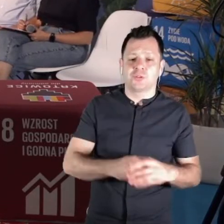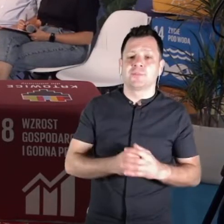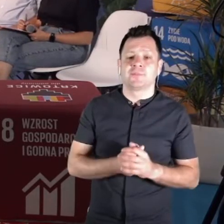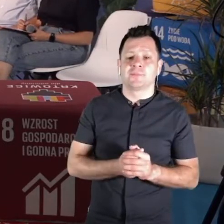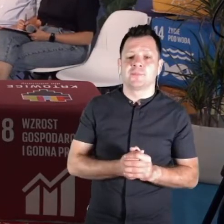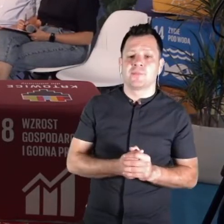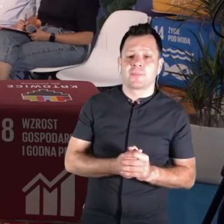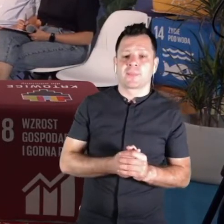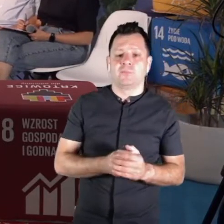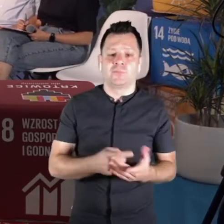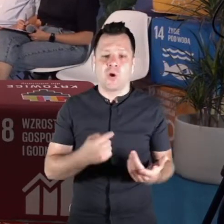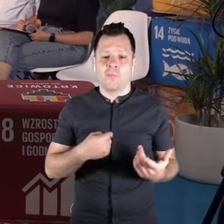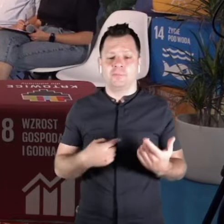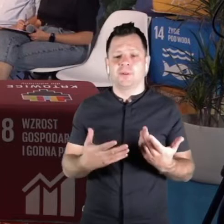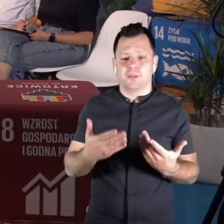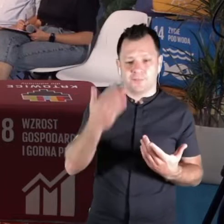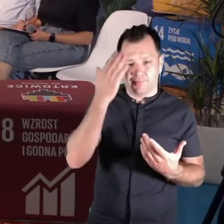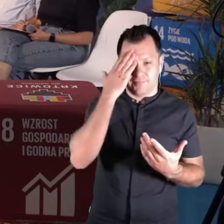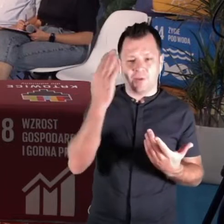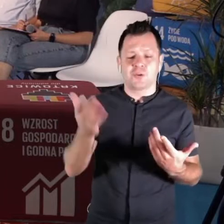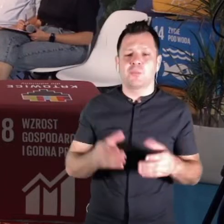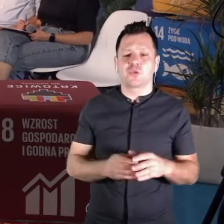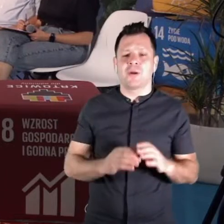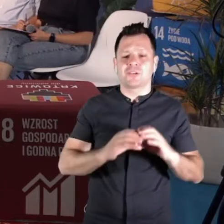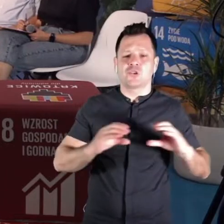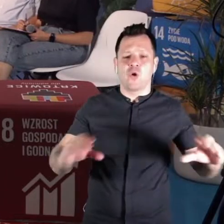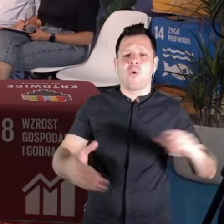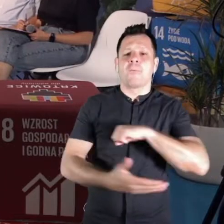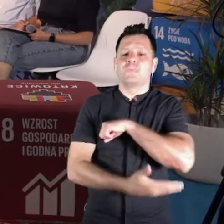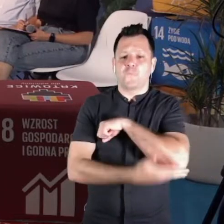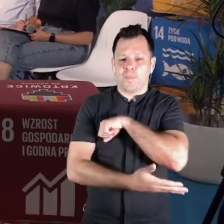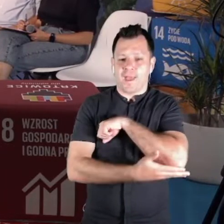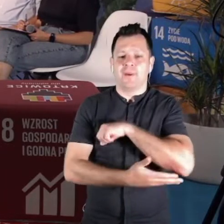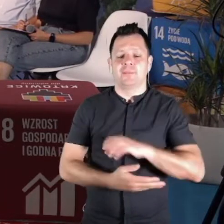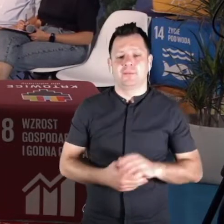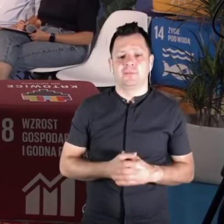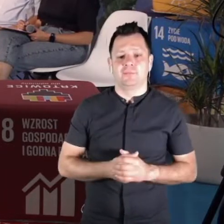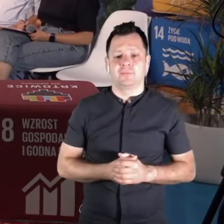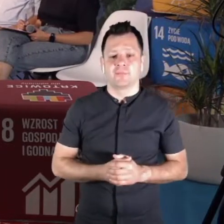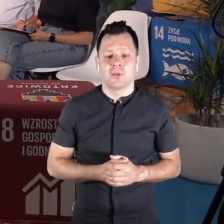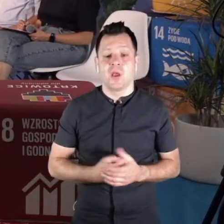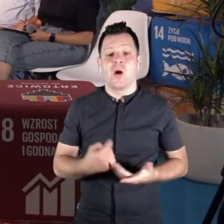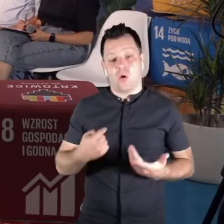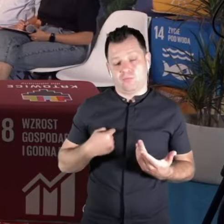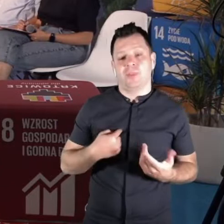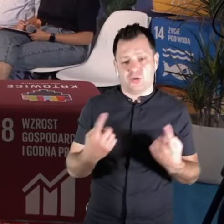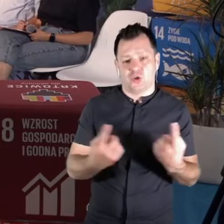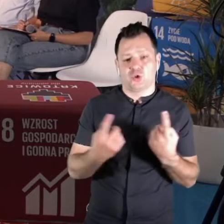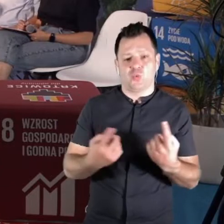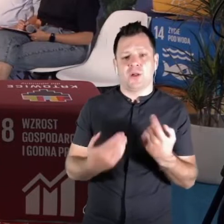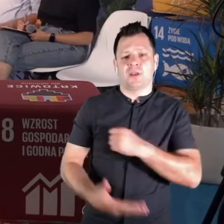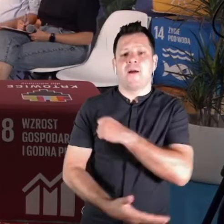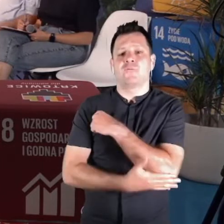perspective, have a foundation. And in our case, the foundation was very based on social innovation, because in 2017, a